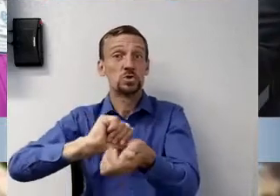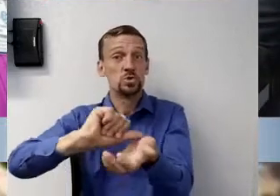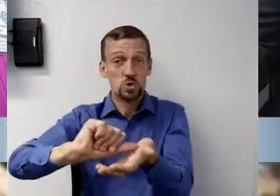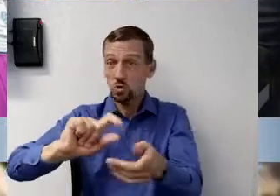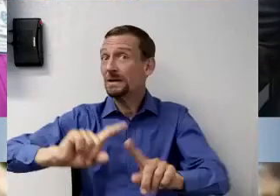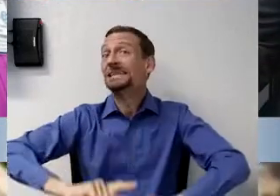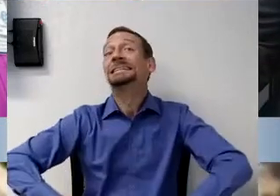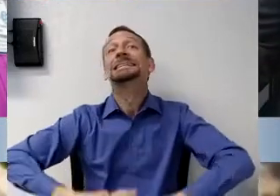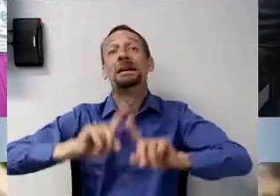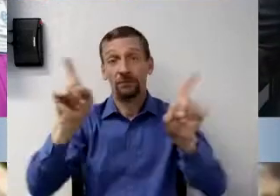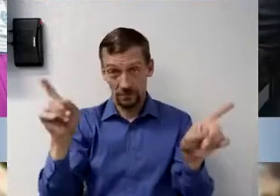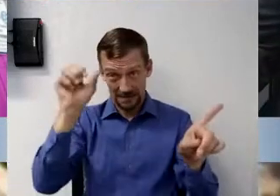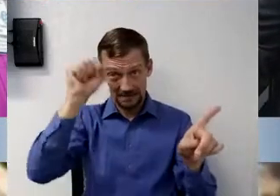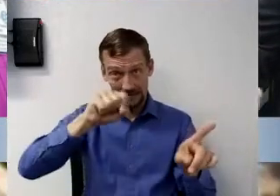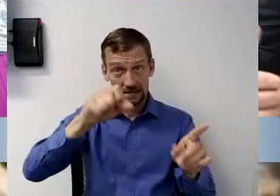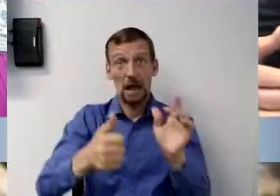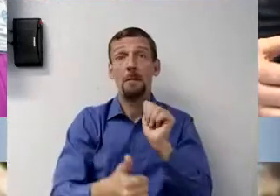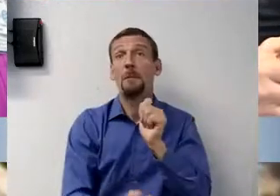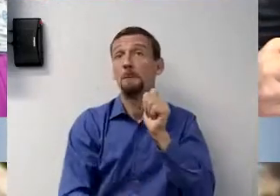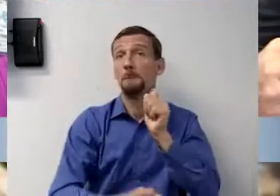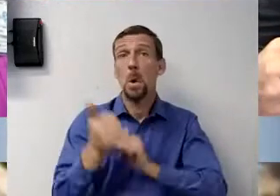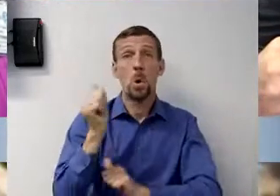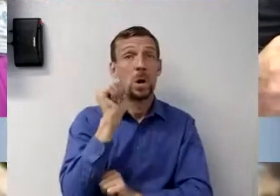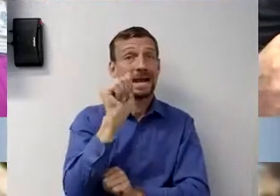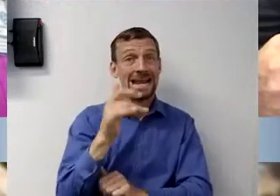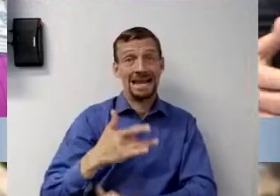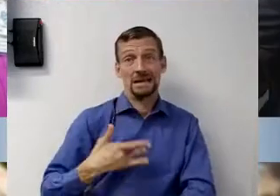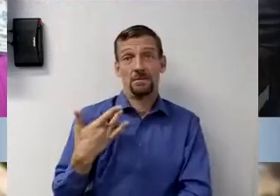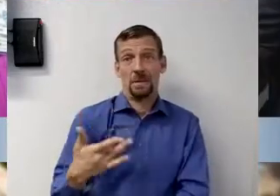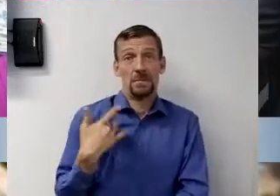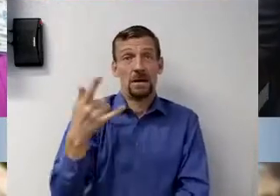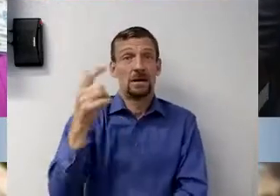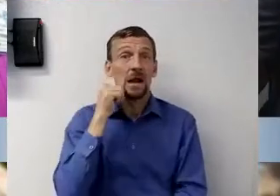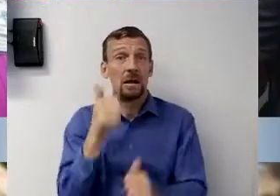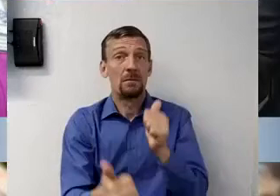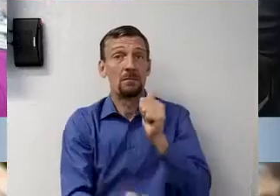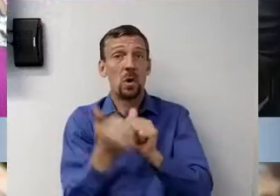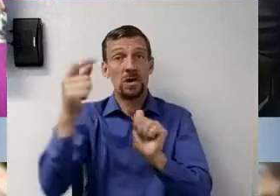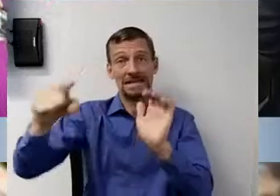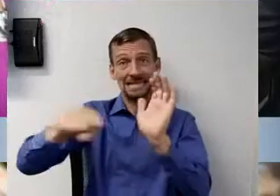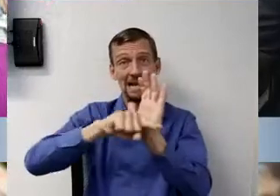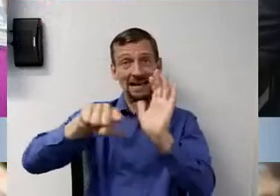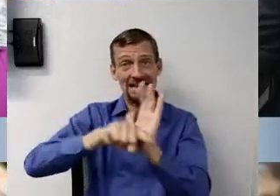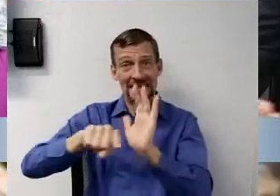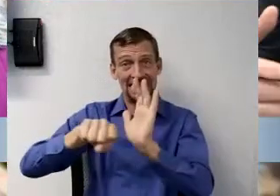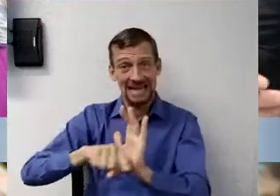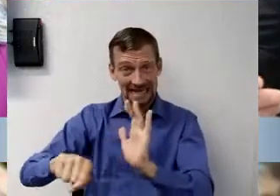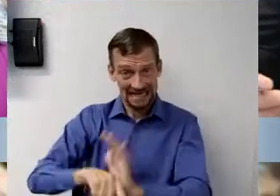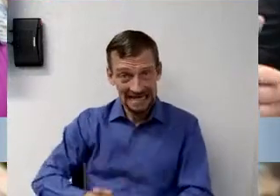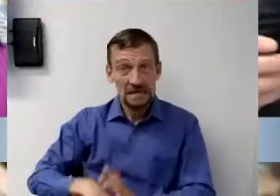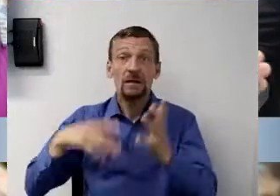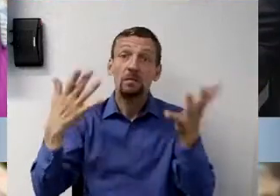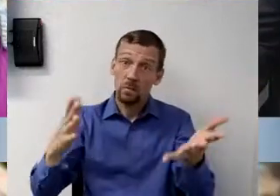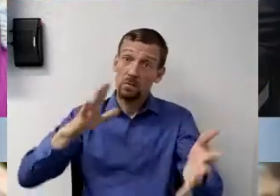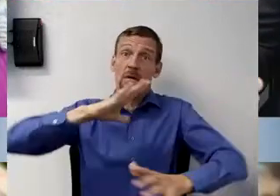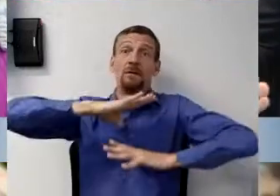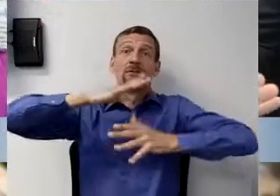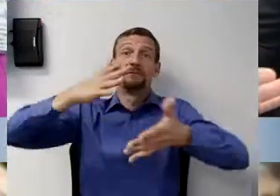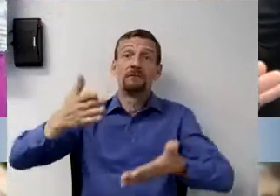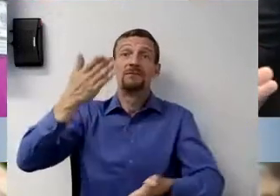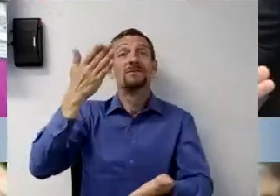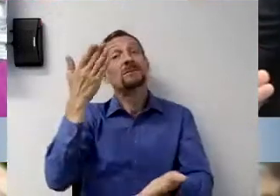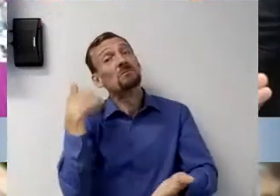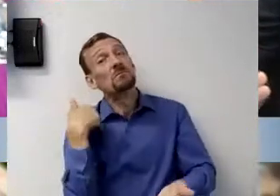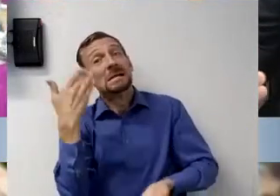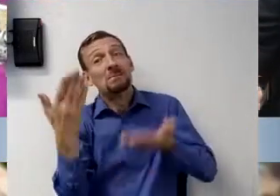they're generally always asymptomatic, and for the most part, they always are negative. So we might be a little bit skewed, having